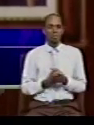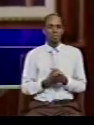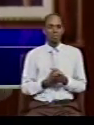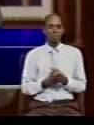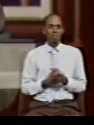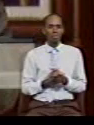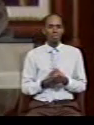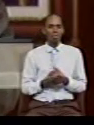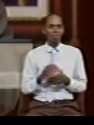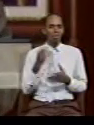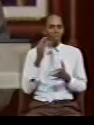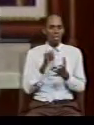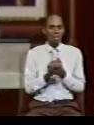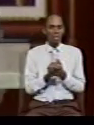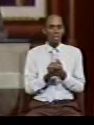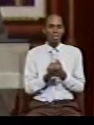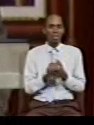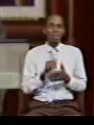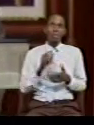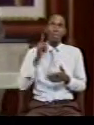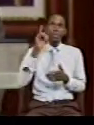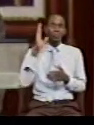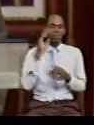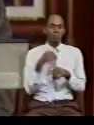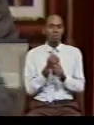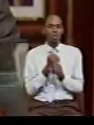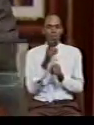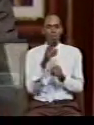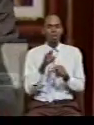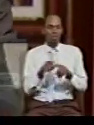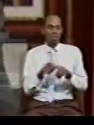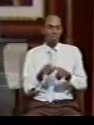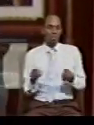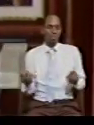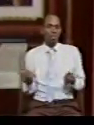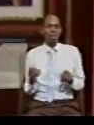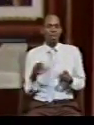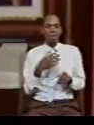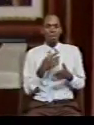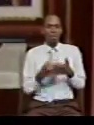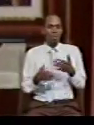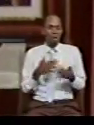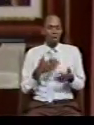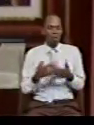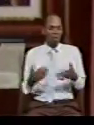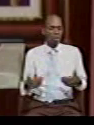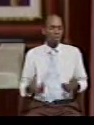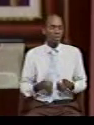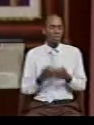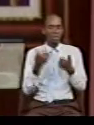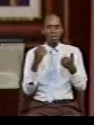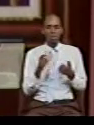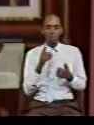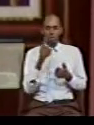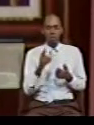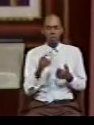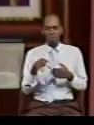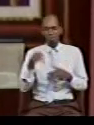It'll make you different. It'll make you distinct. And whatever challenges are around